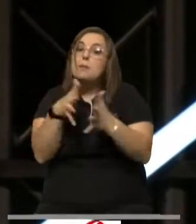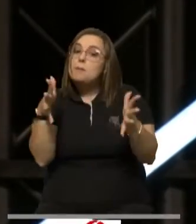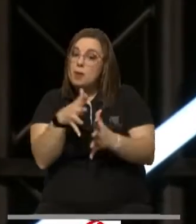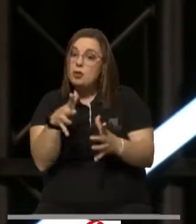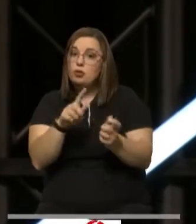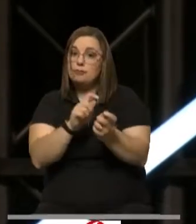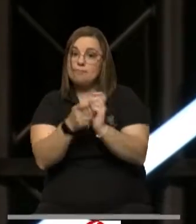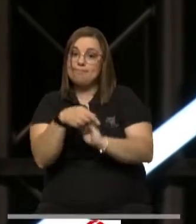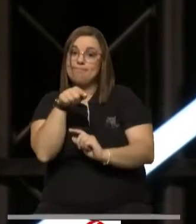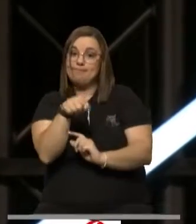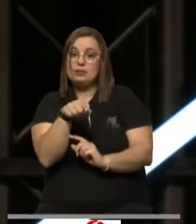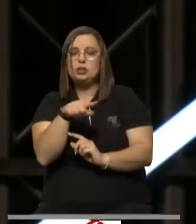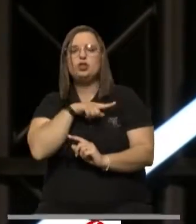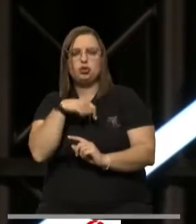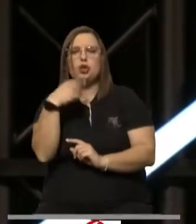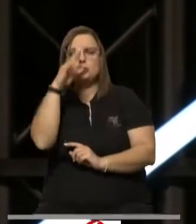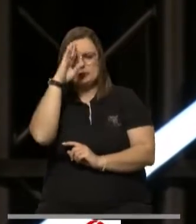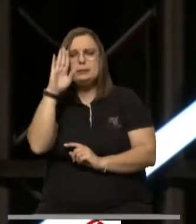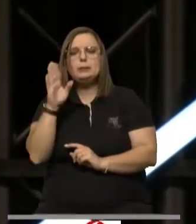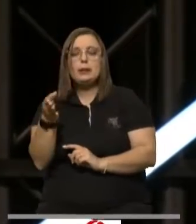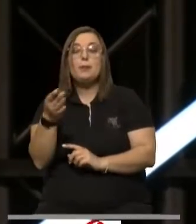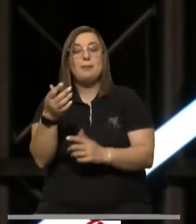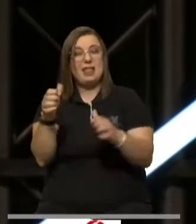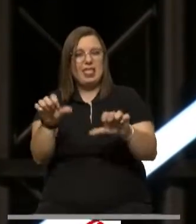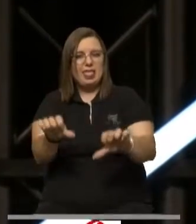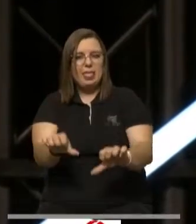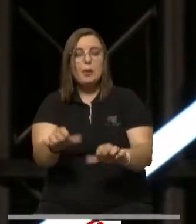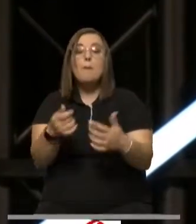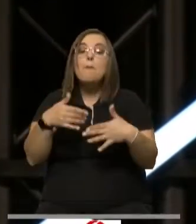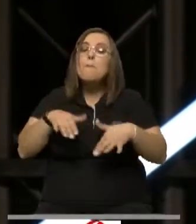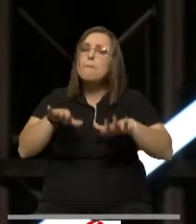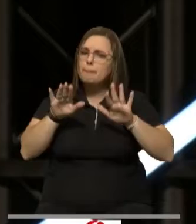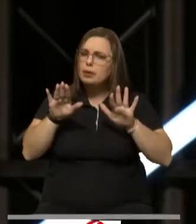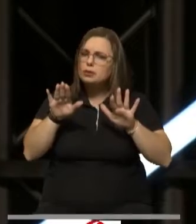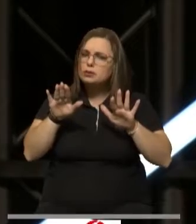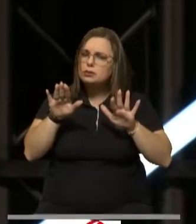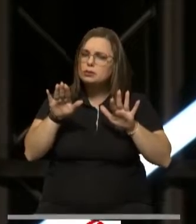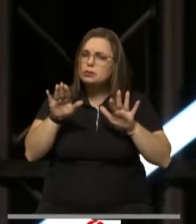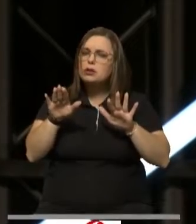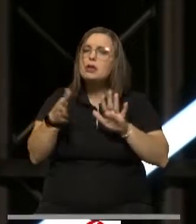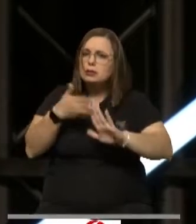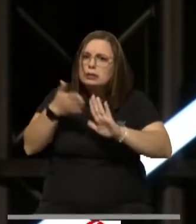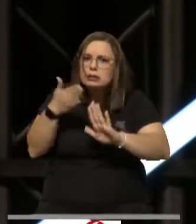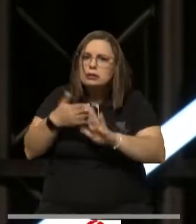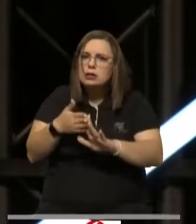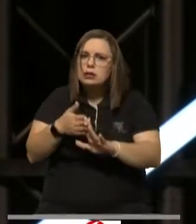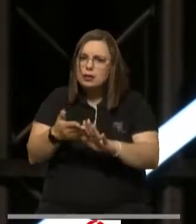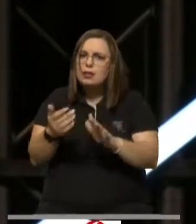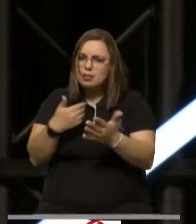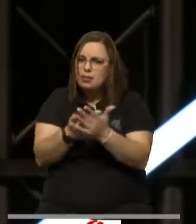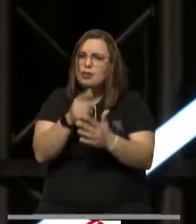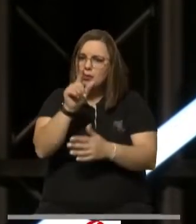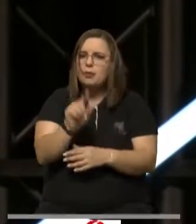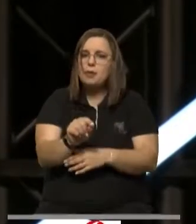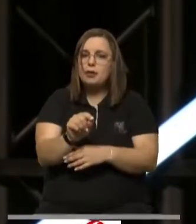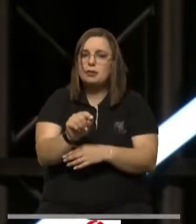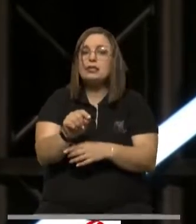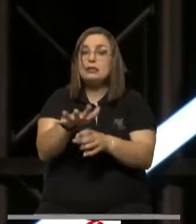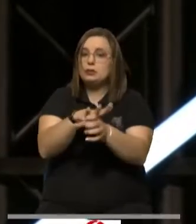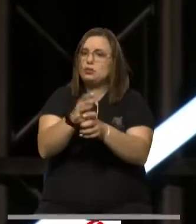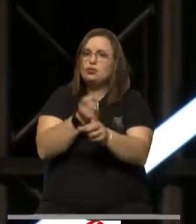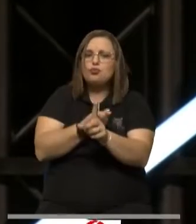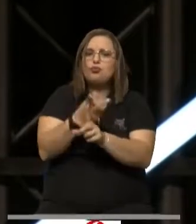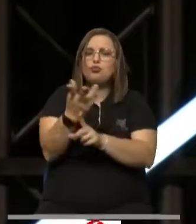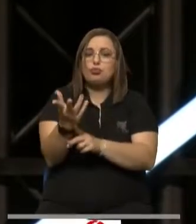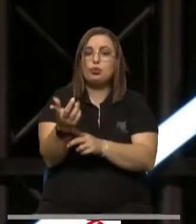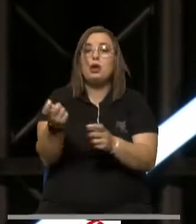of alterations, and some of these alterations were not so good, but also brought us